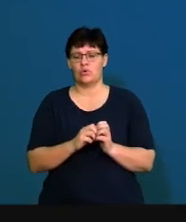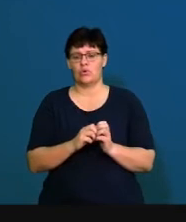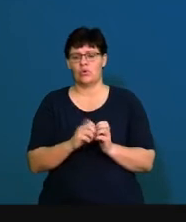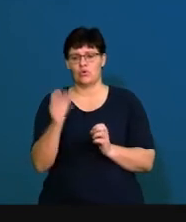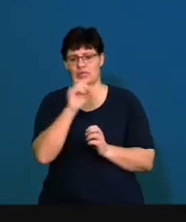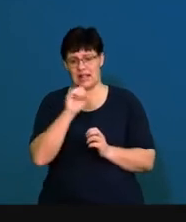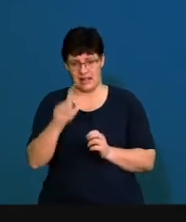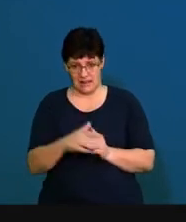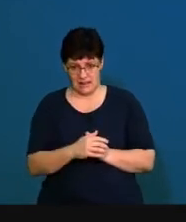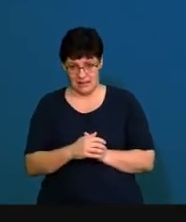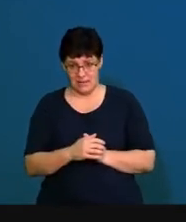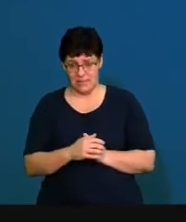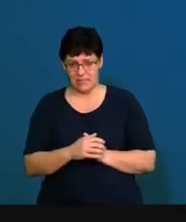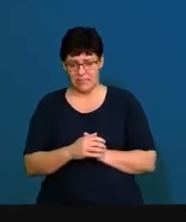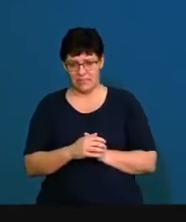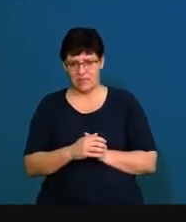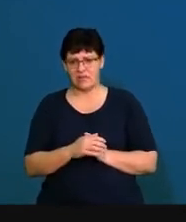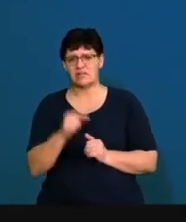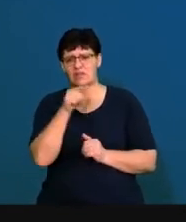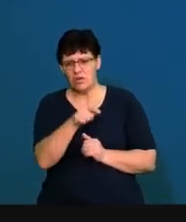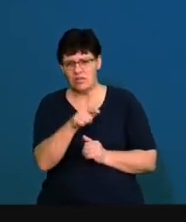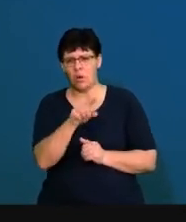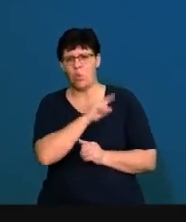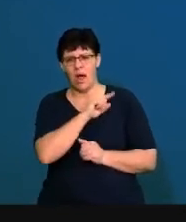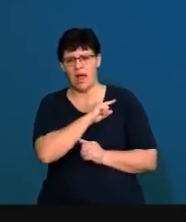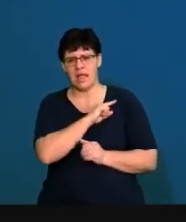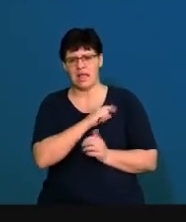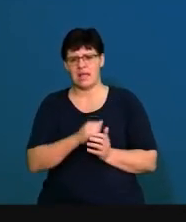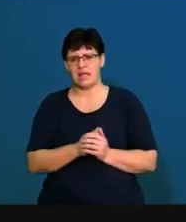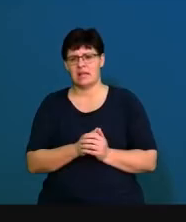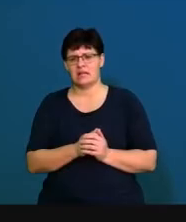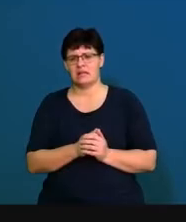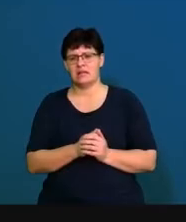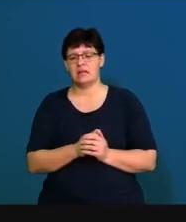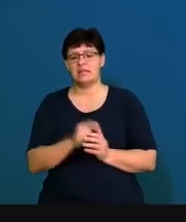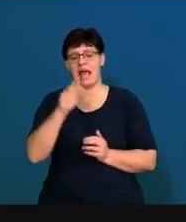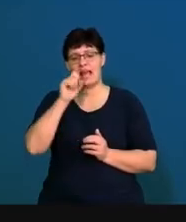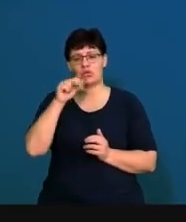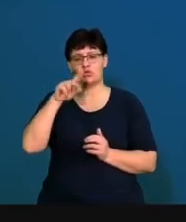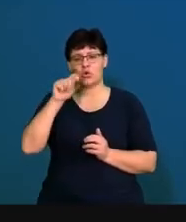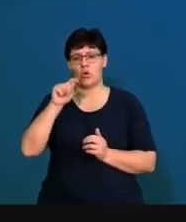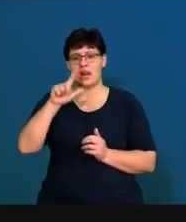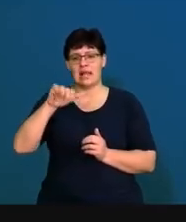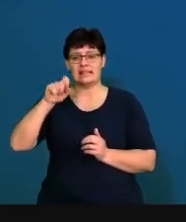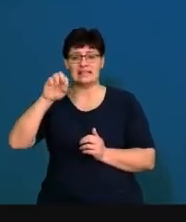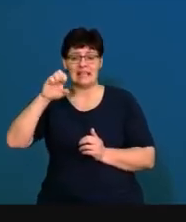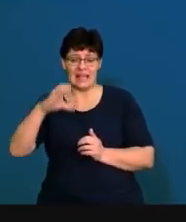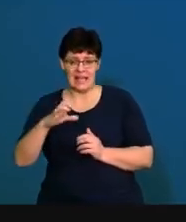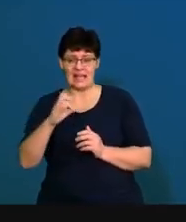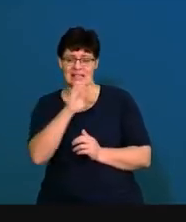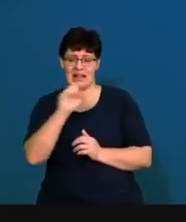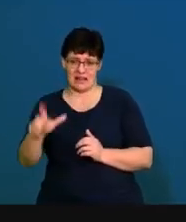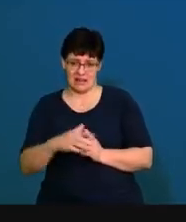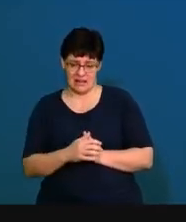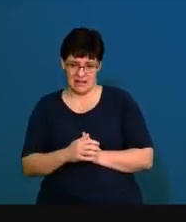actually justifies that, that choice is because we can see that this is there is